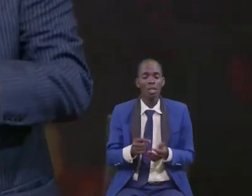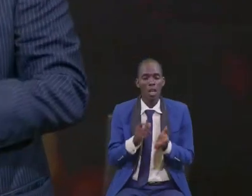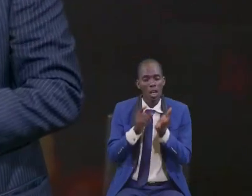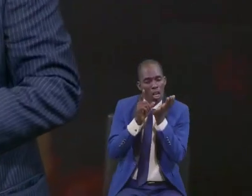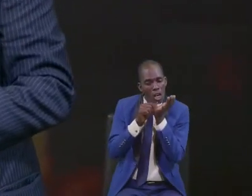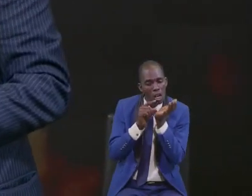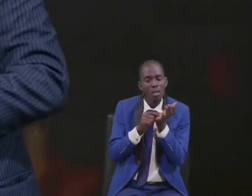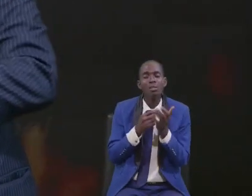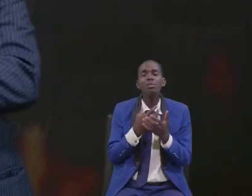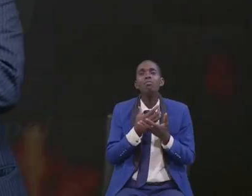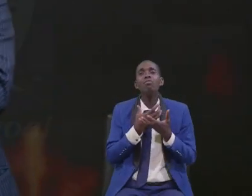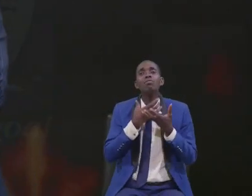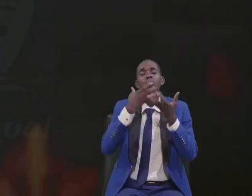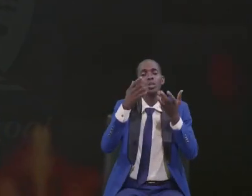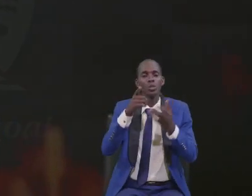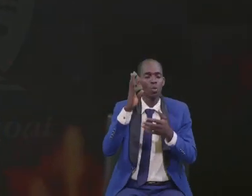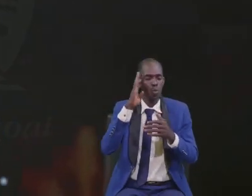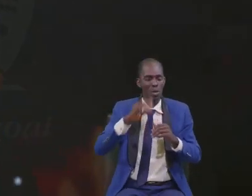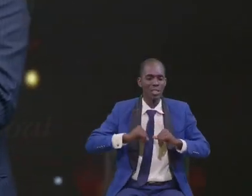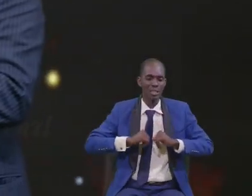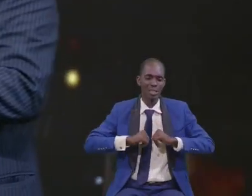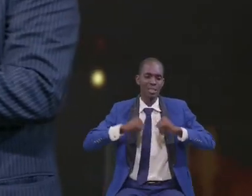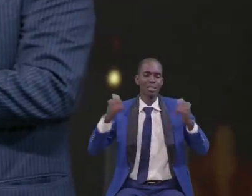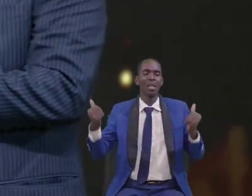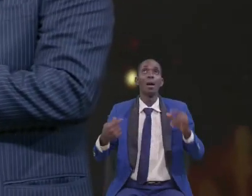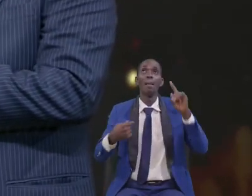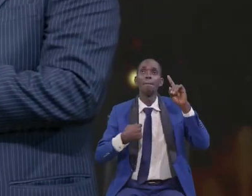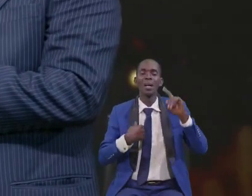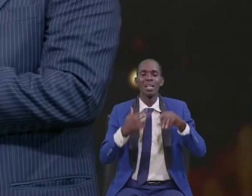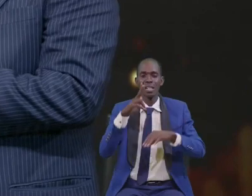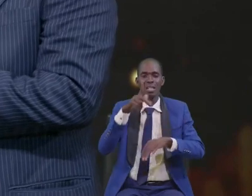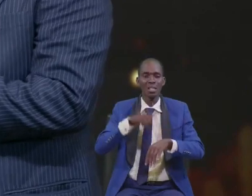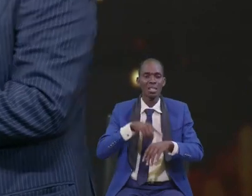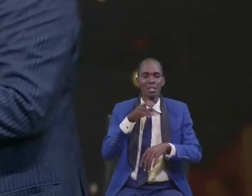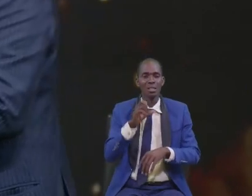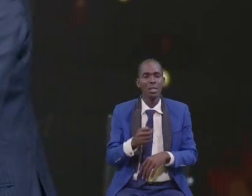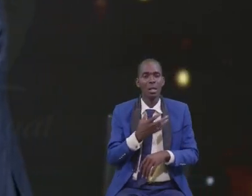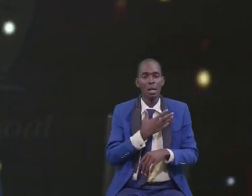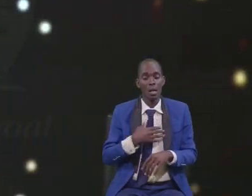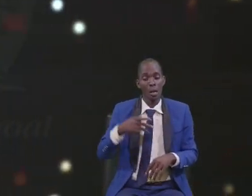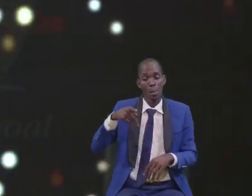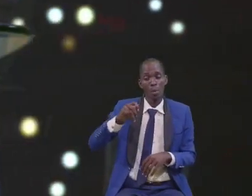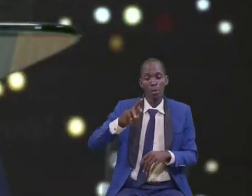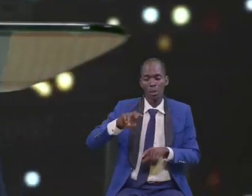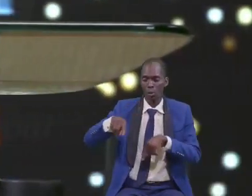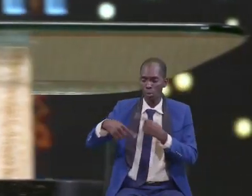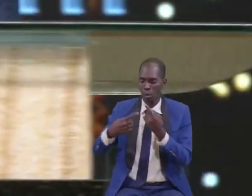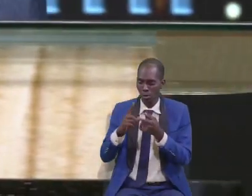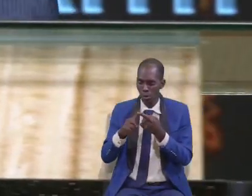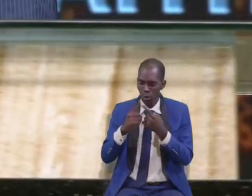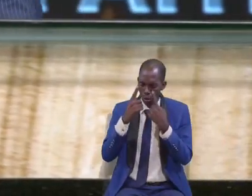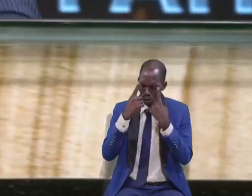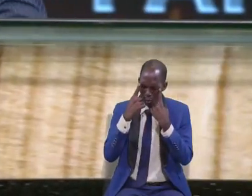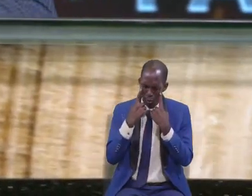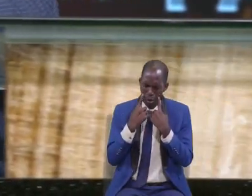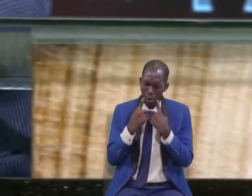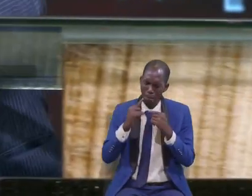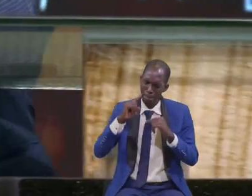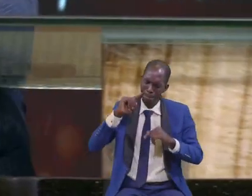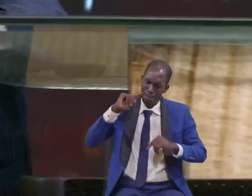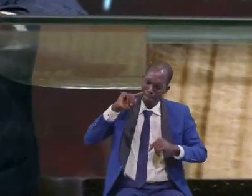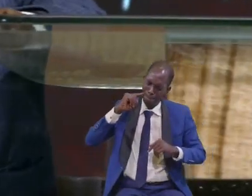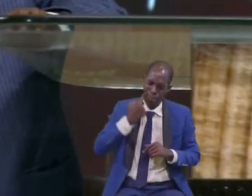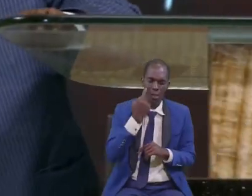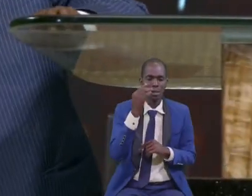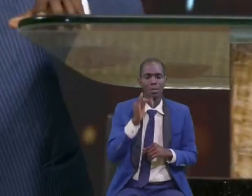shalt deny me thrice." And he went out and wept bitterly. Not just wept,